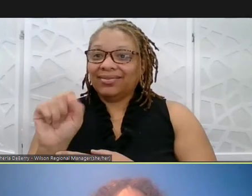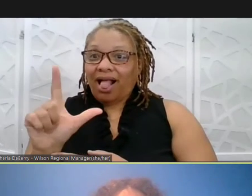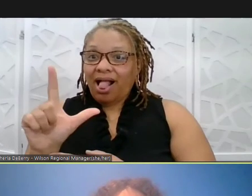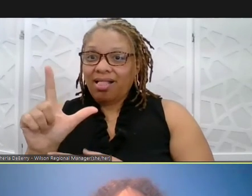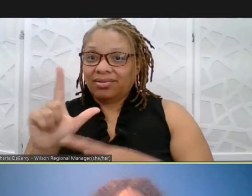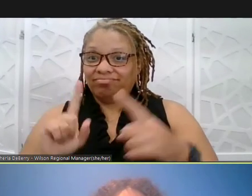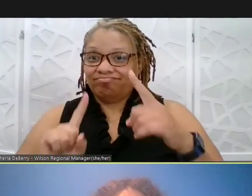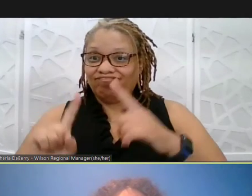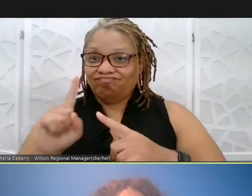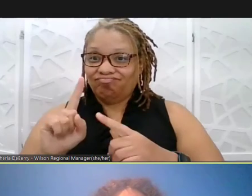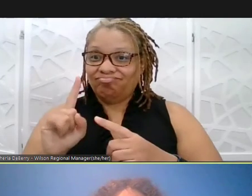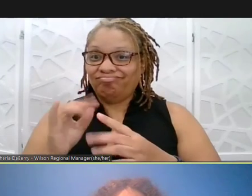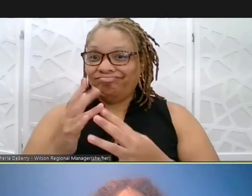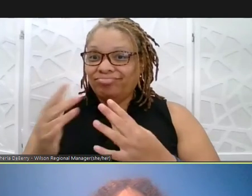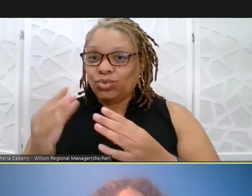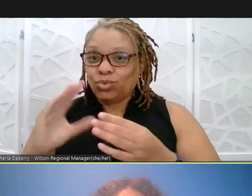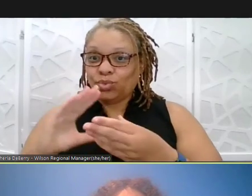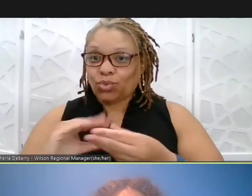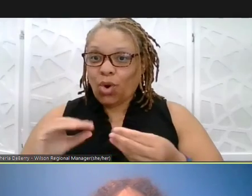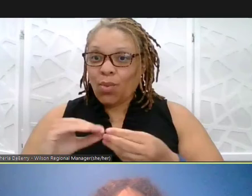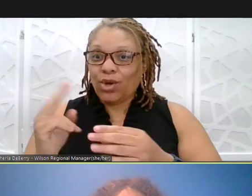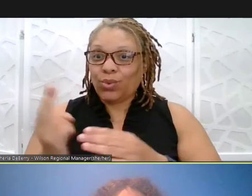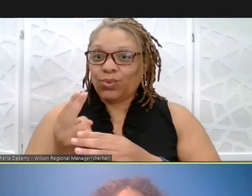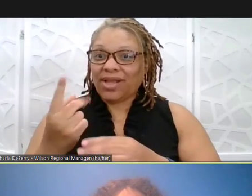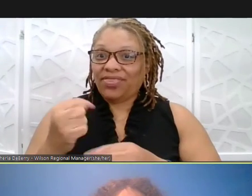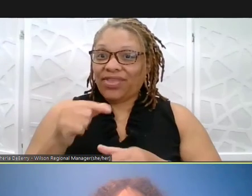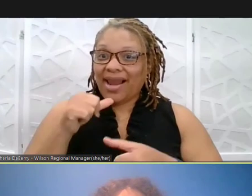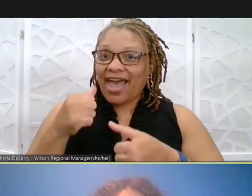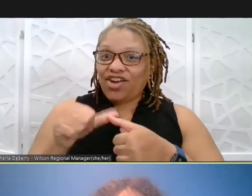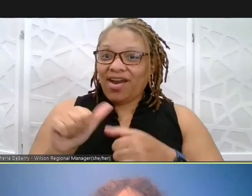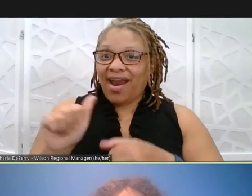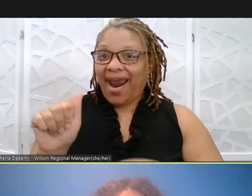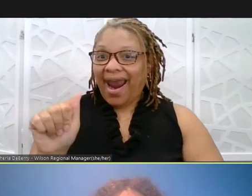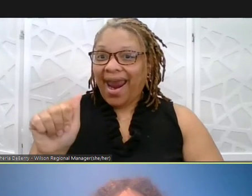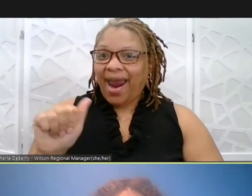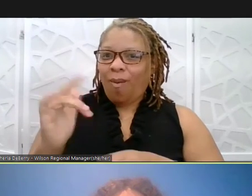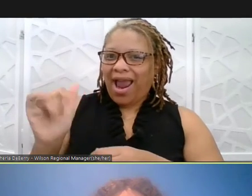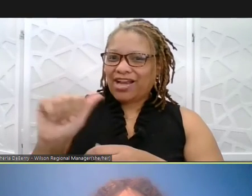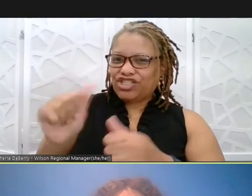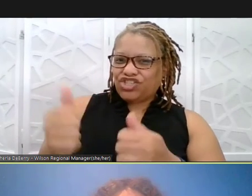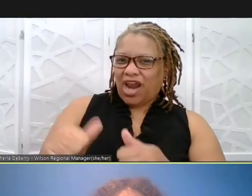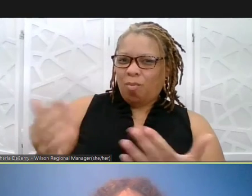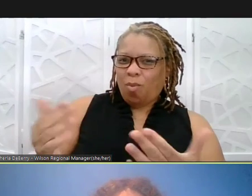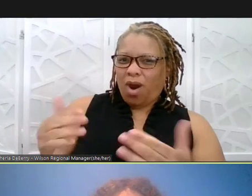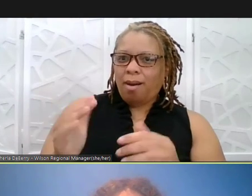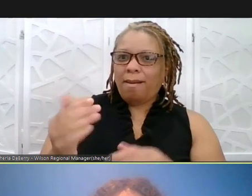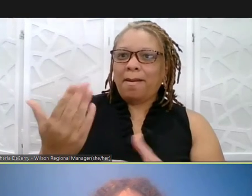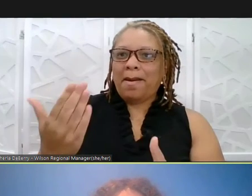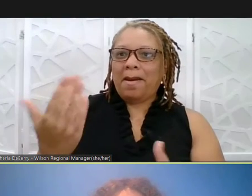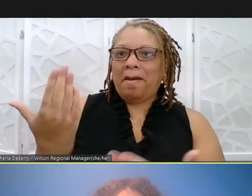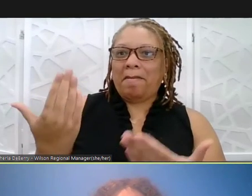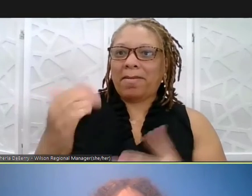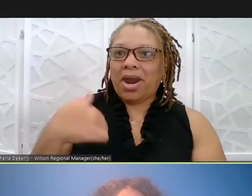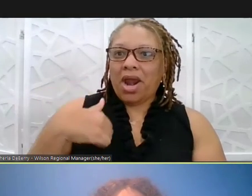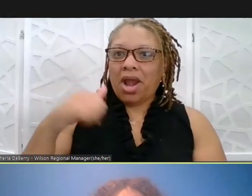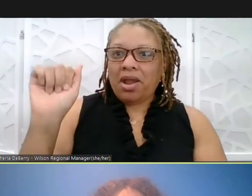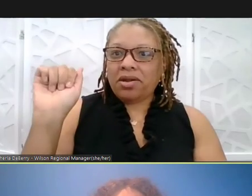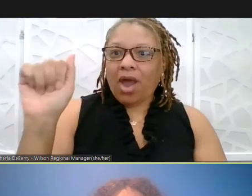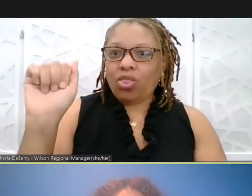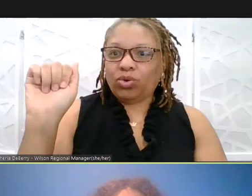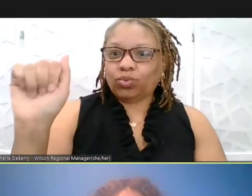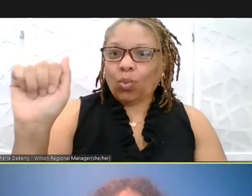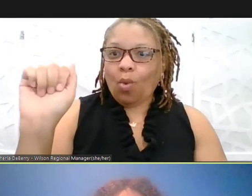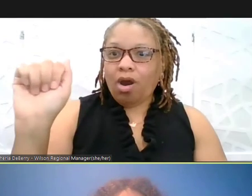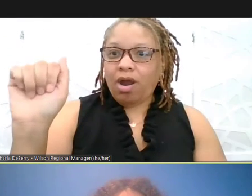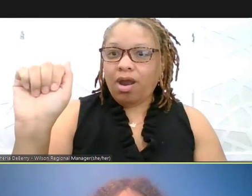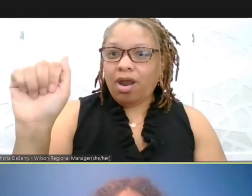their values, maybe what they value about their language, American Sign Language. They talk about the